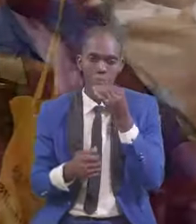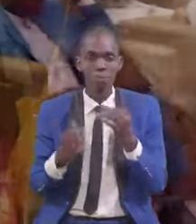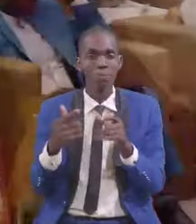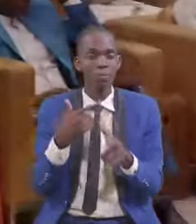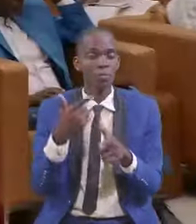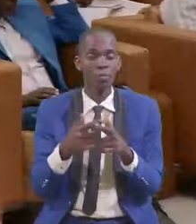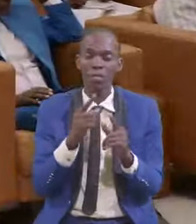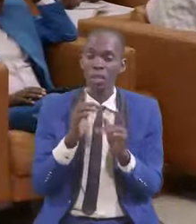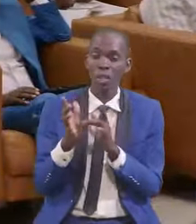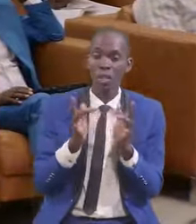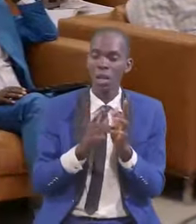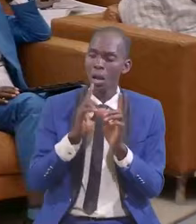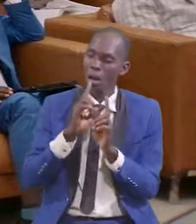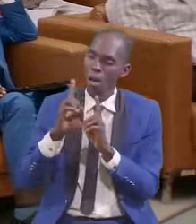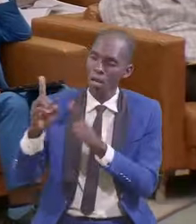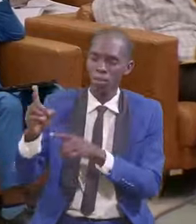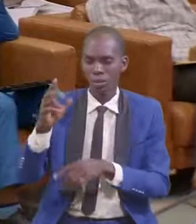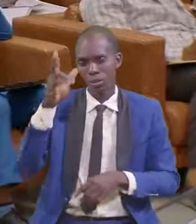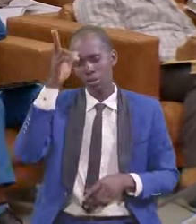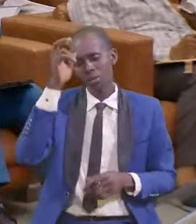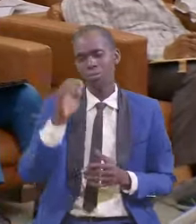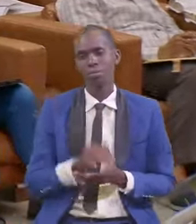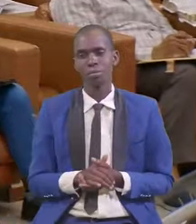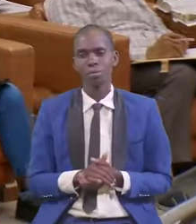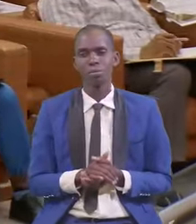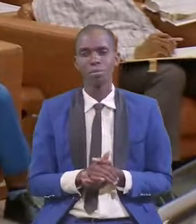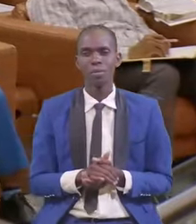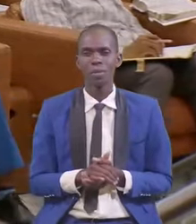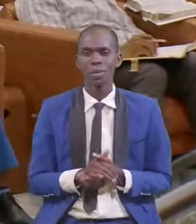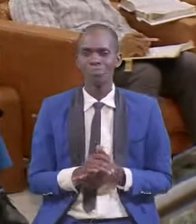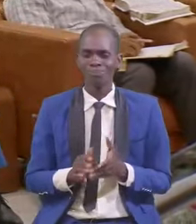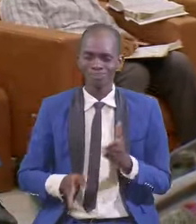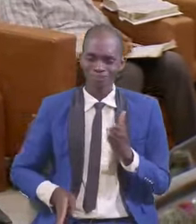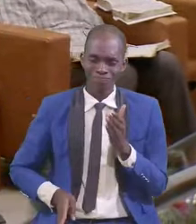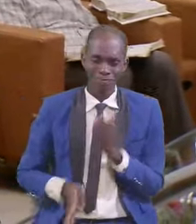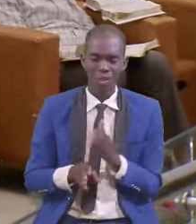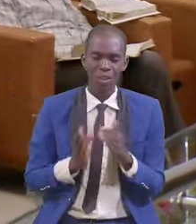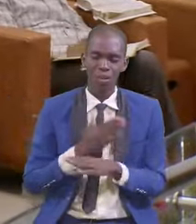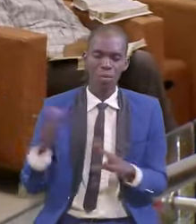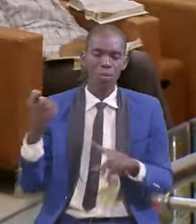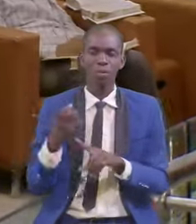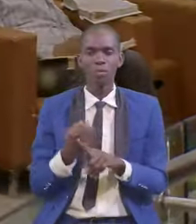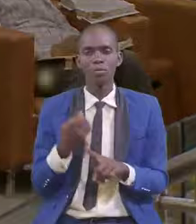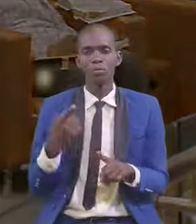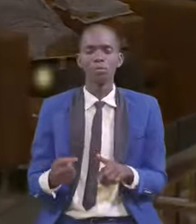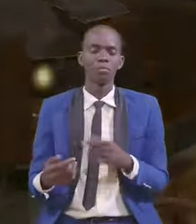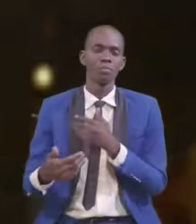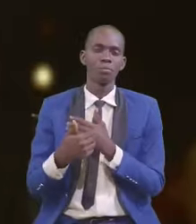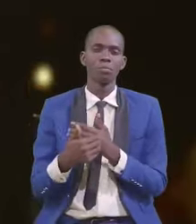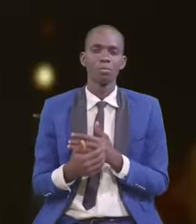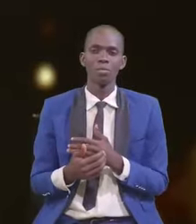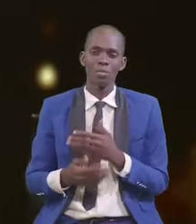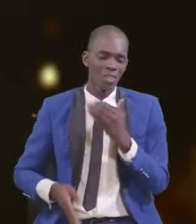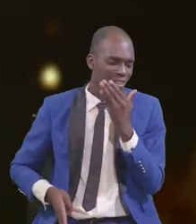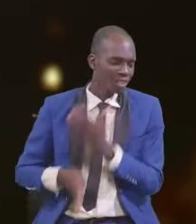Jesus unto him get the hands get